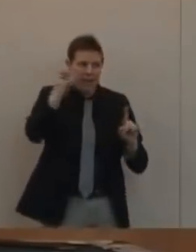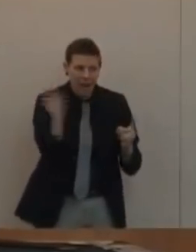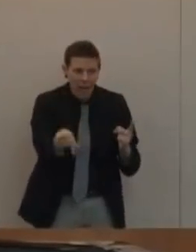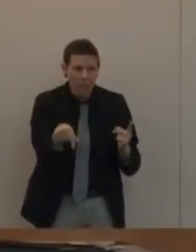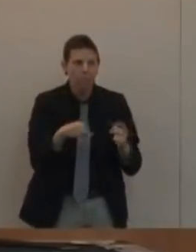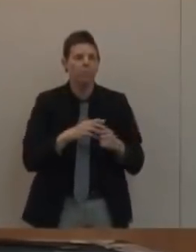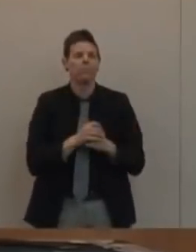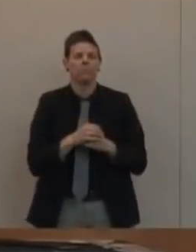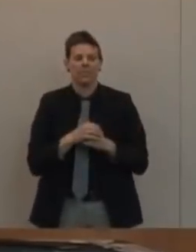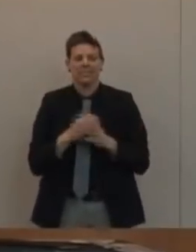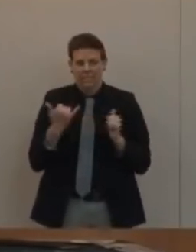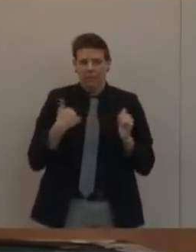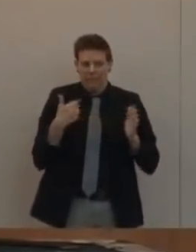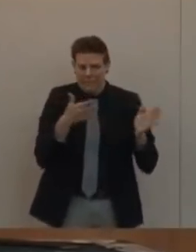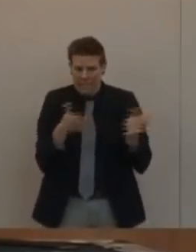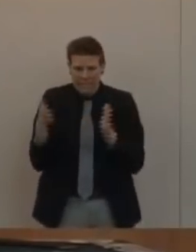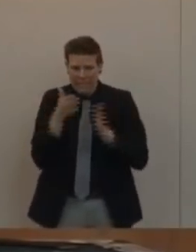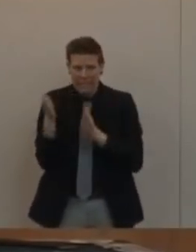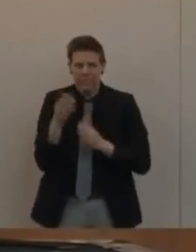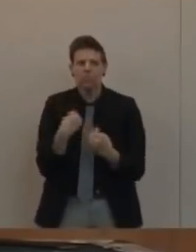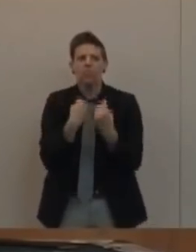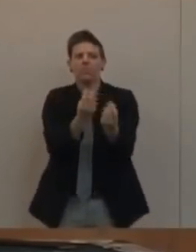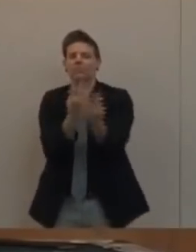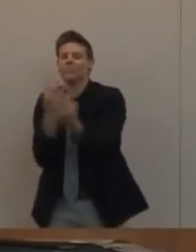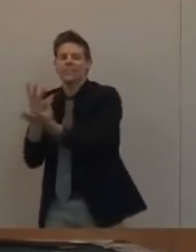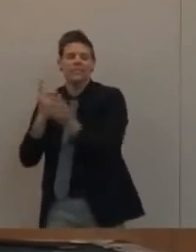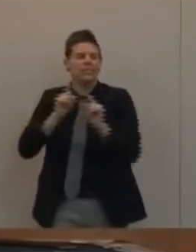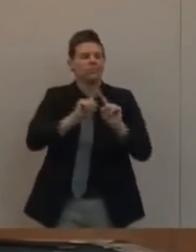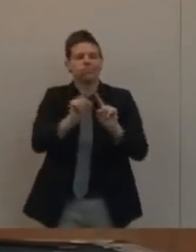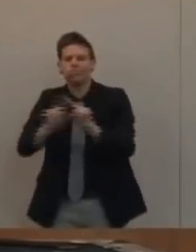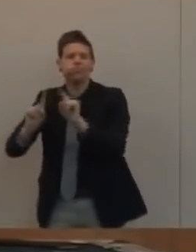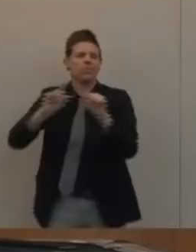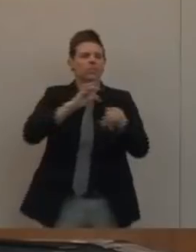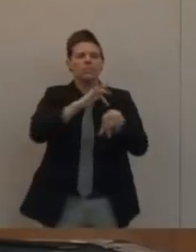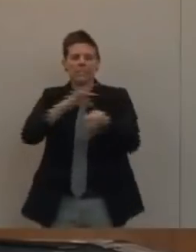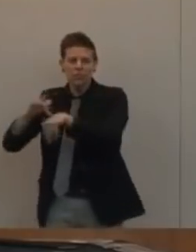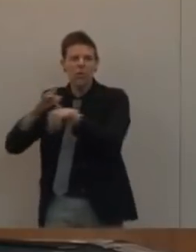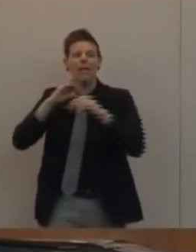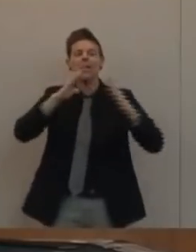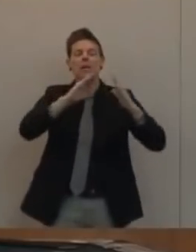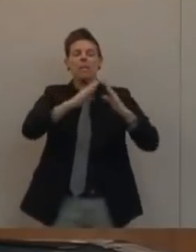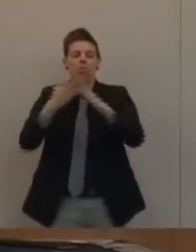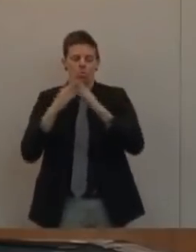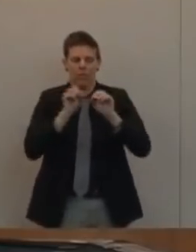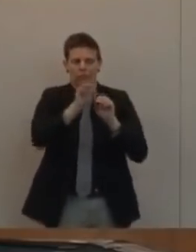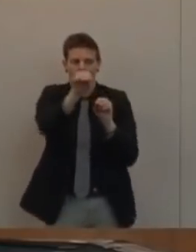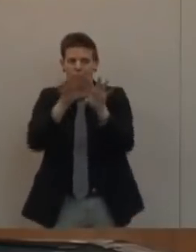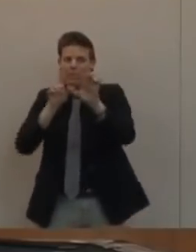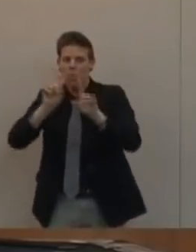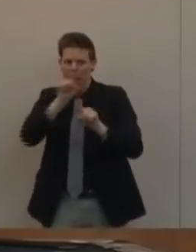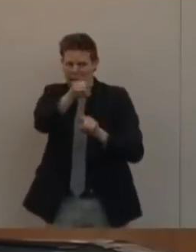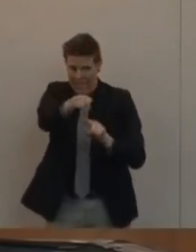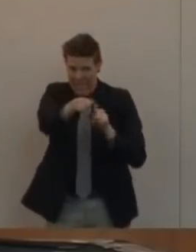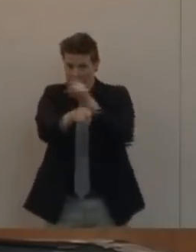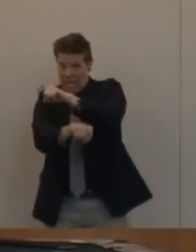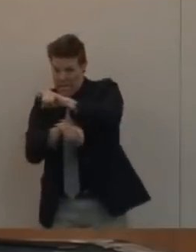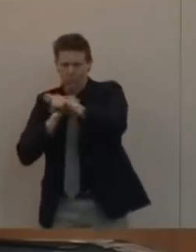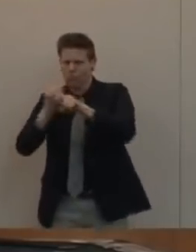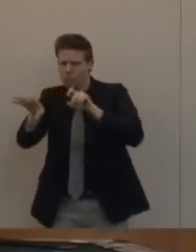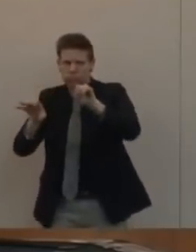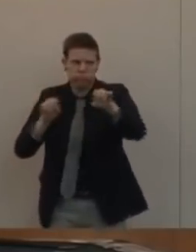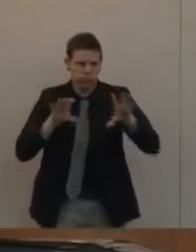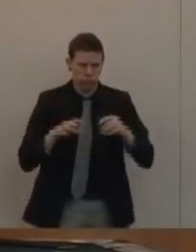planning for providing as many resources in the communities where they need them. But I do want to be clear that as